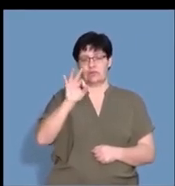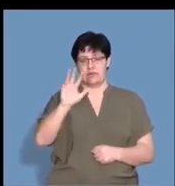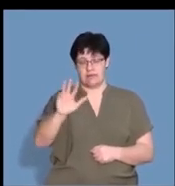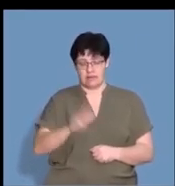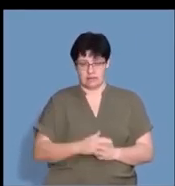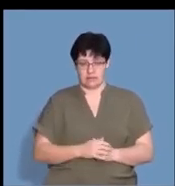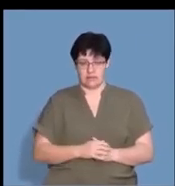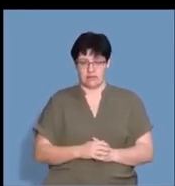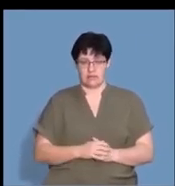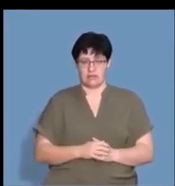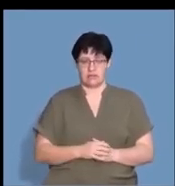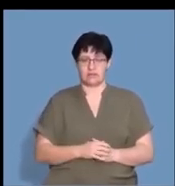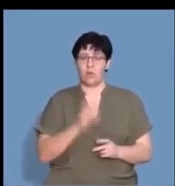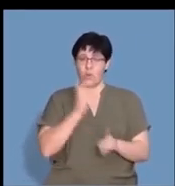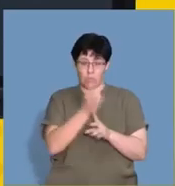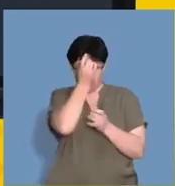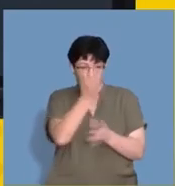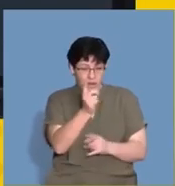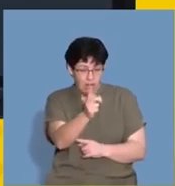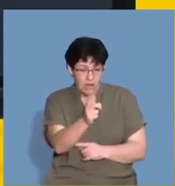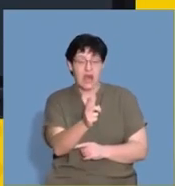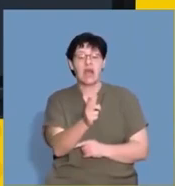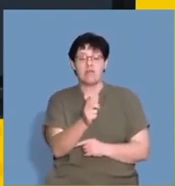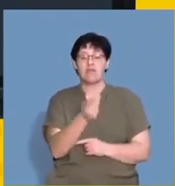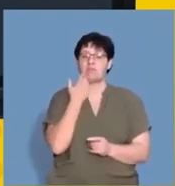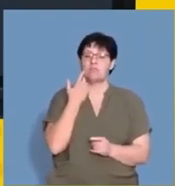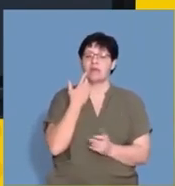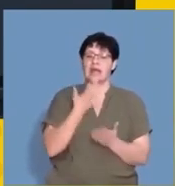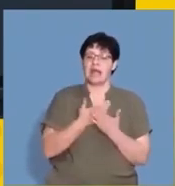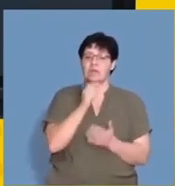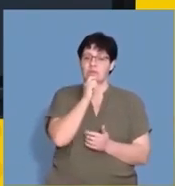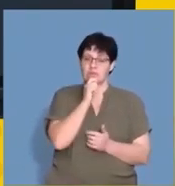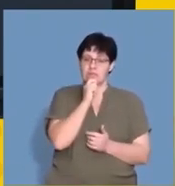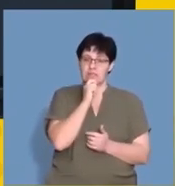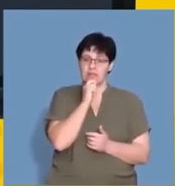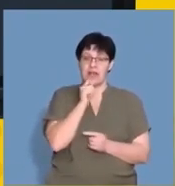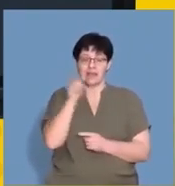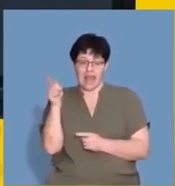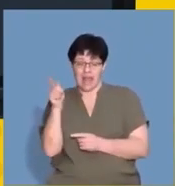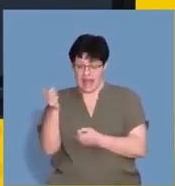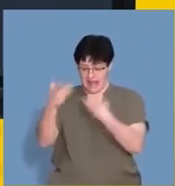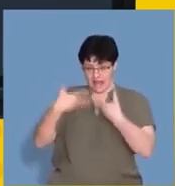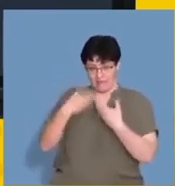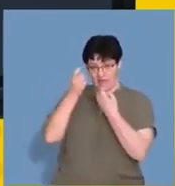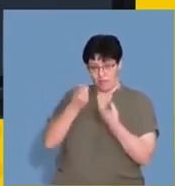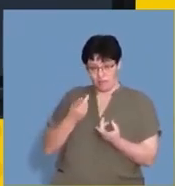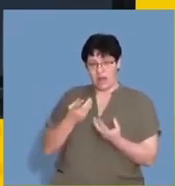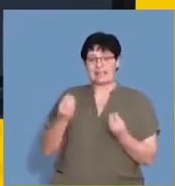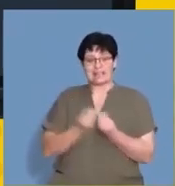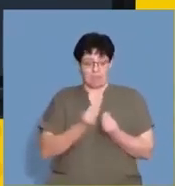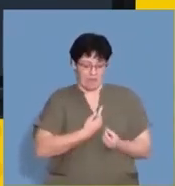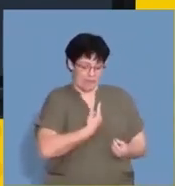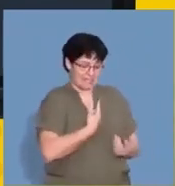28.239. One more hint that I have for you is if you can use the facts that they gave you rather than something